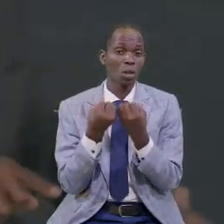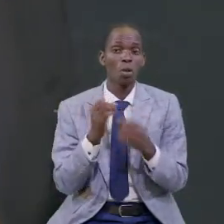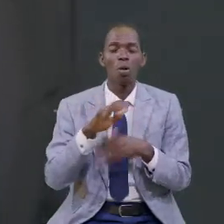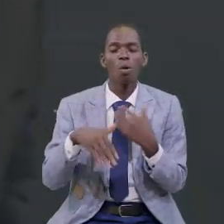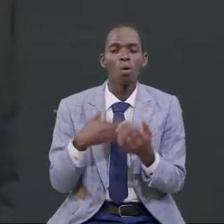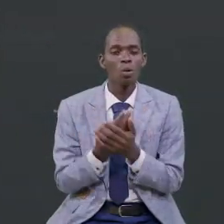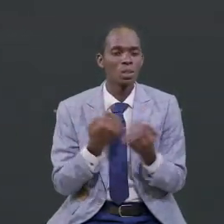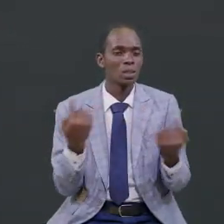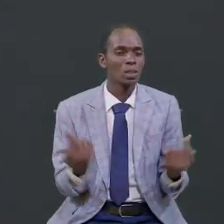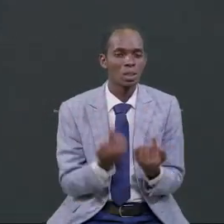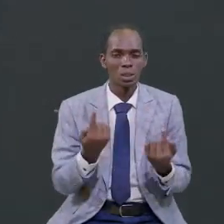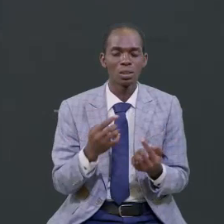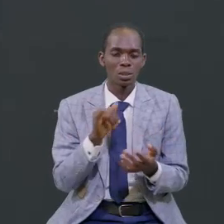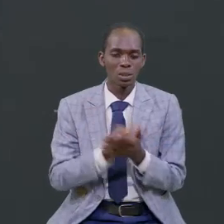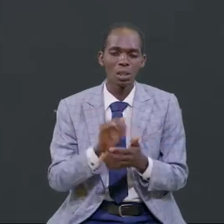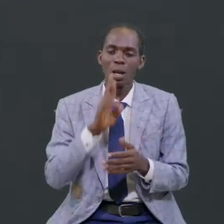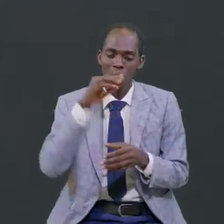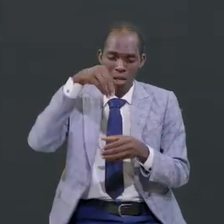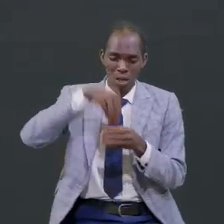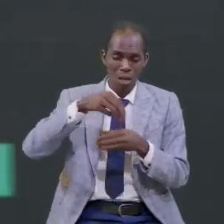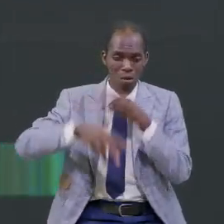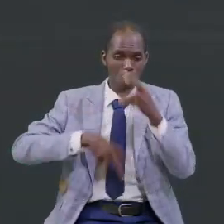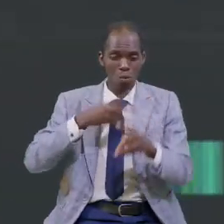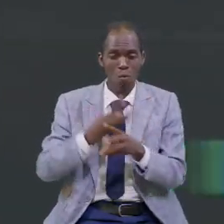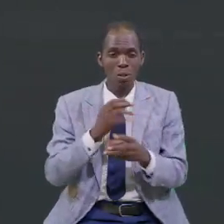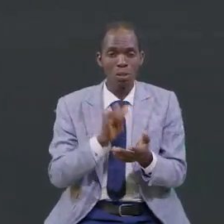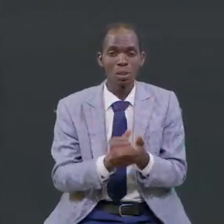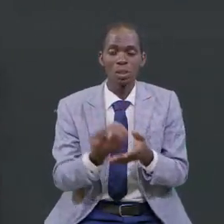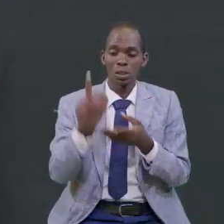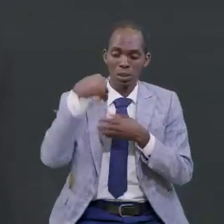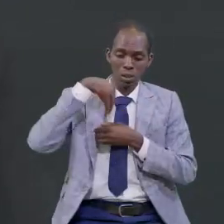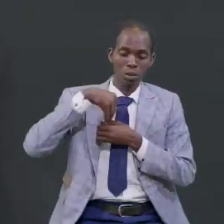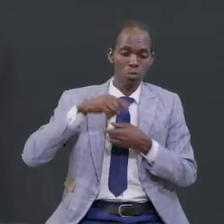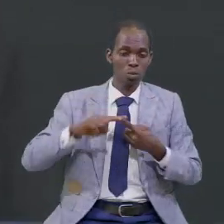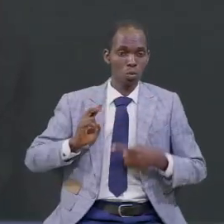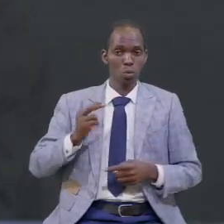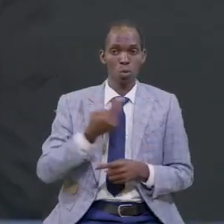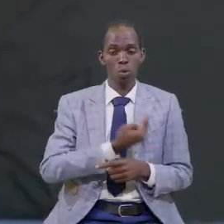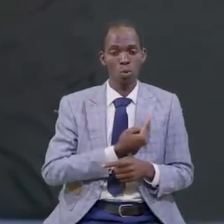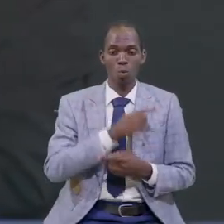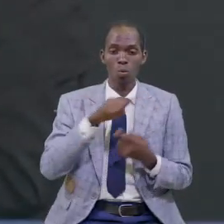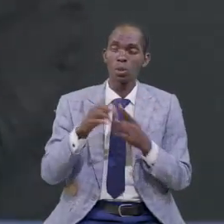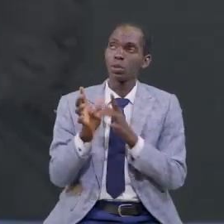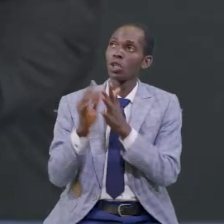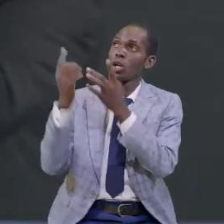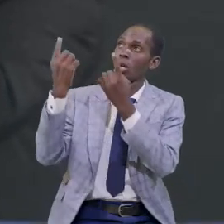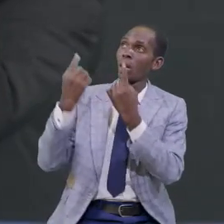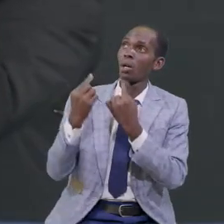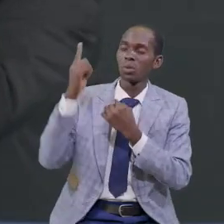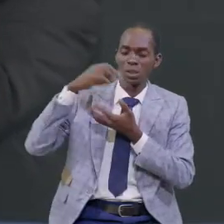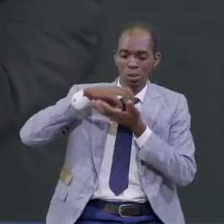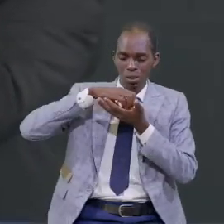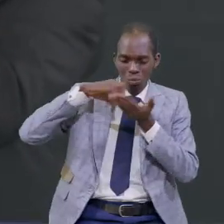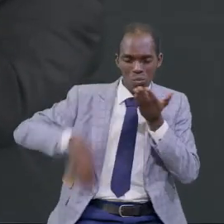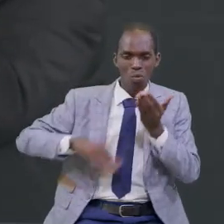and entered into us. When you meet Jesus, he takes away your sin and you